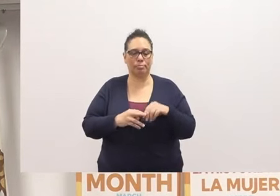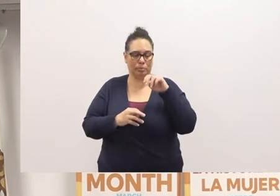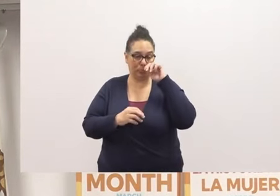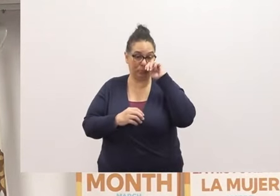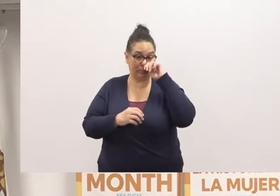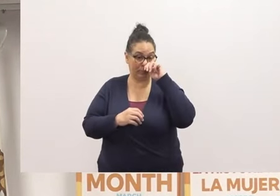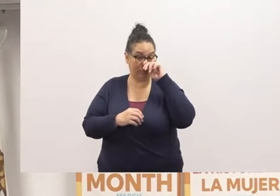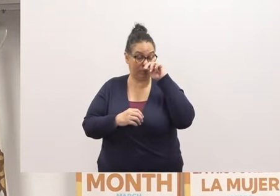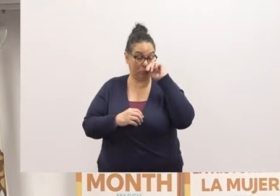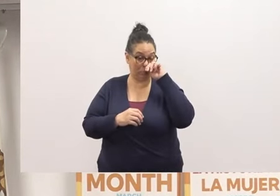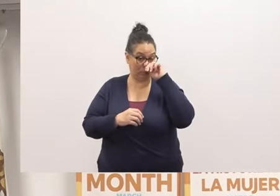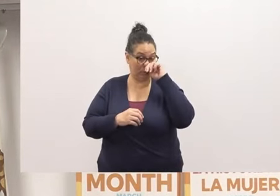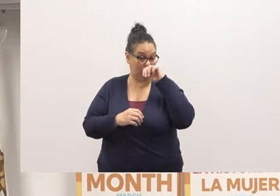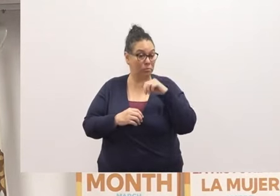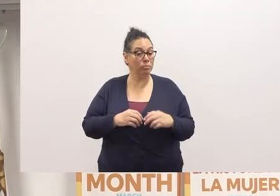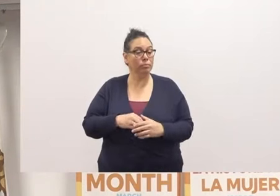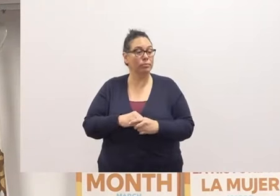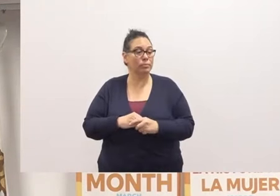math tutoring.